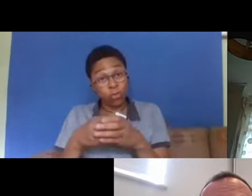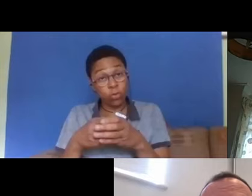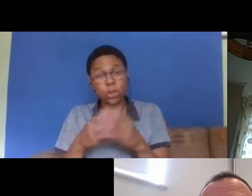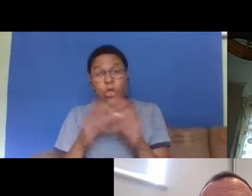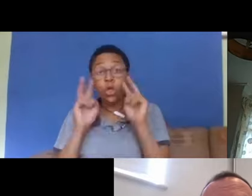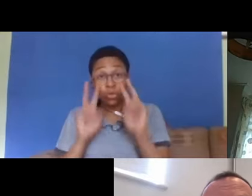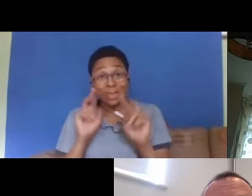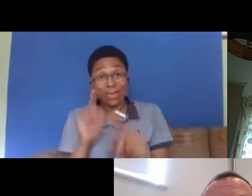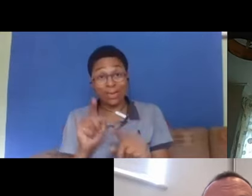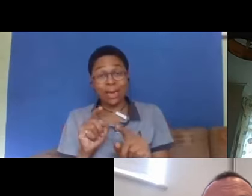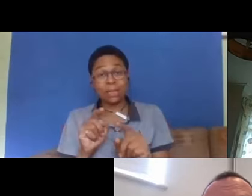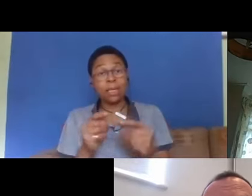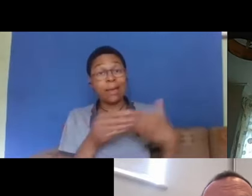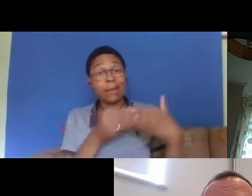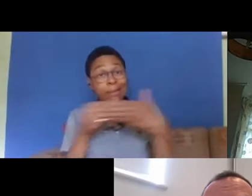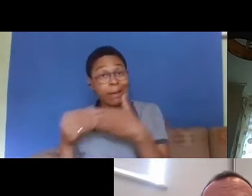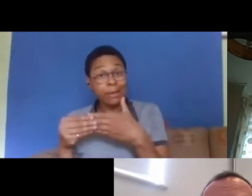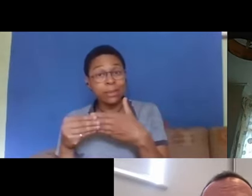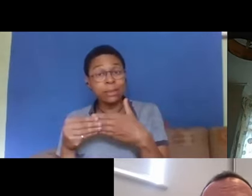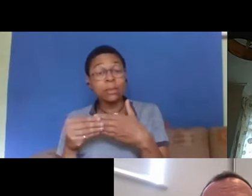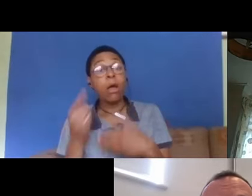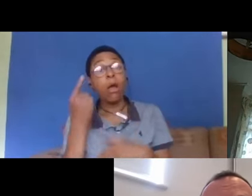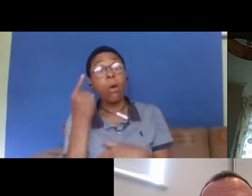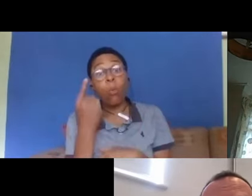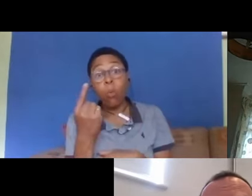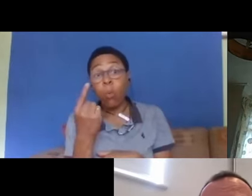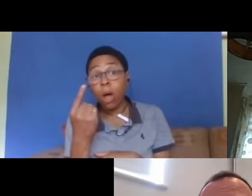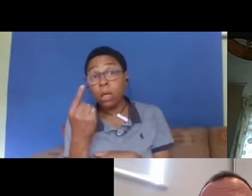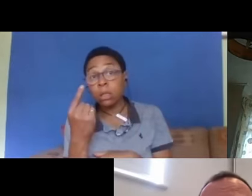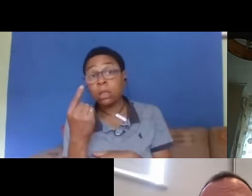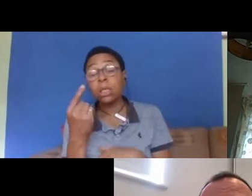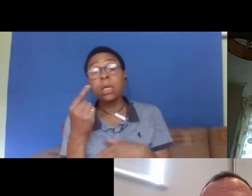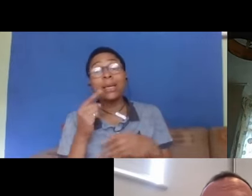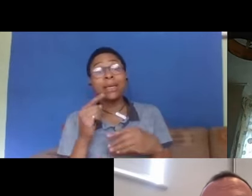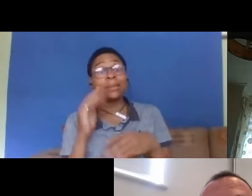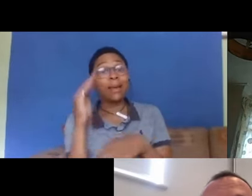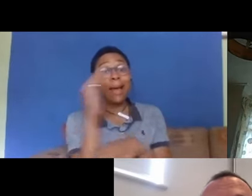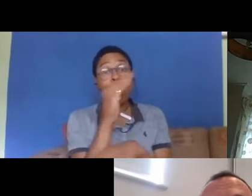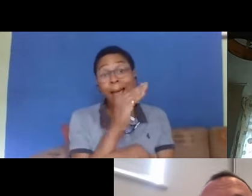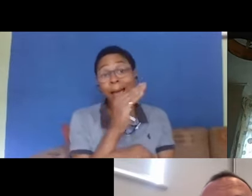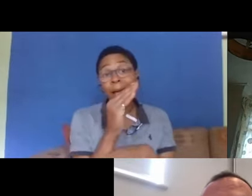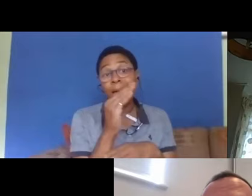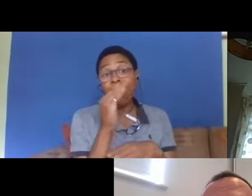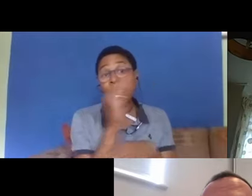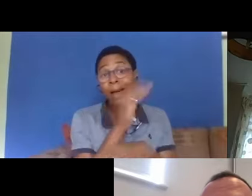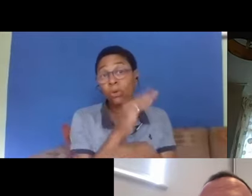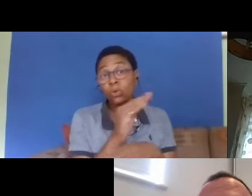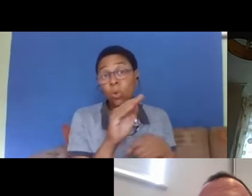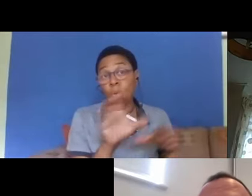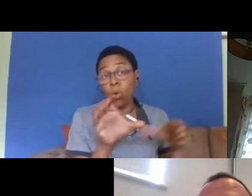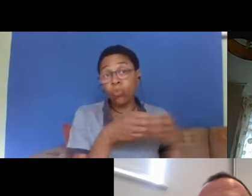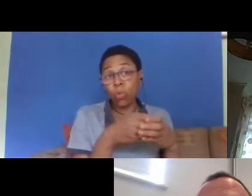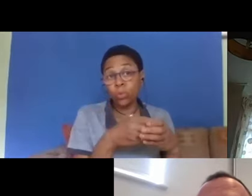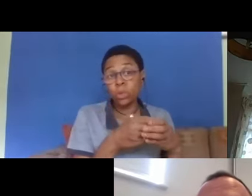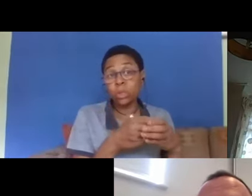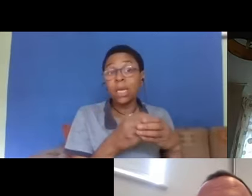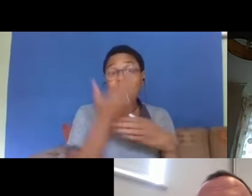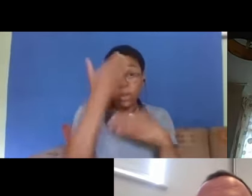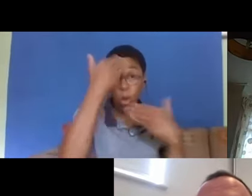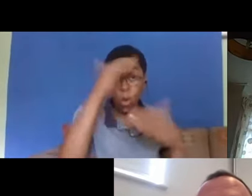guidance. One of them is about out of school settings over the summer holidays, and one of them is